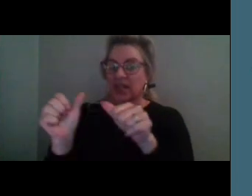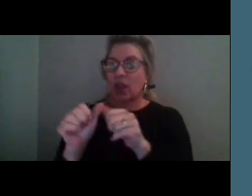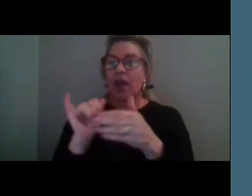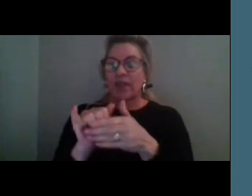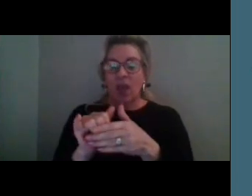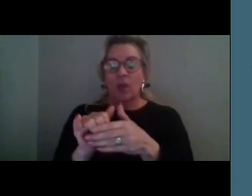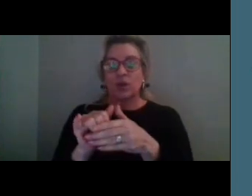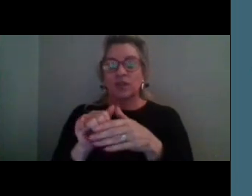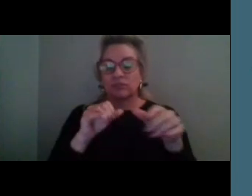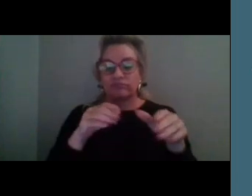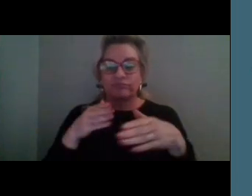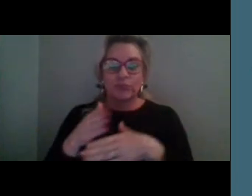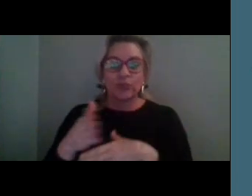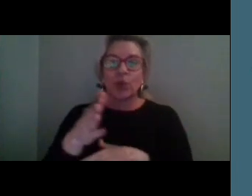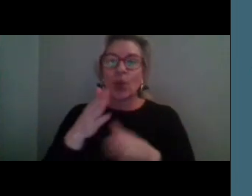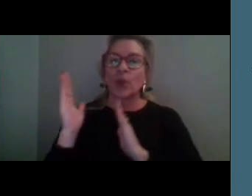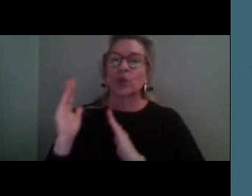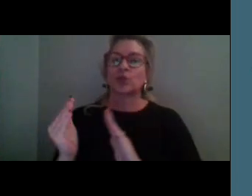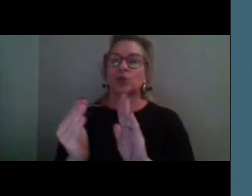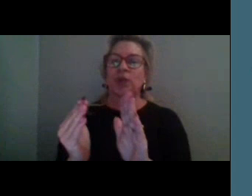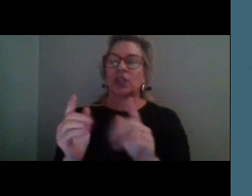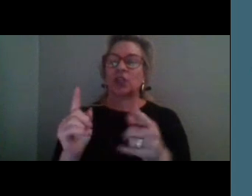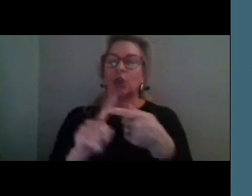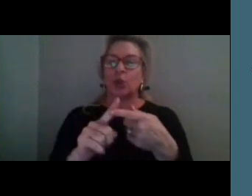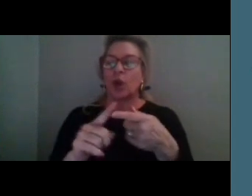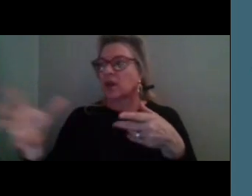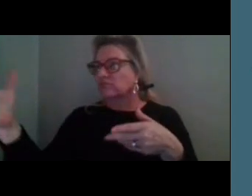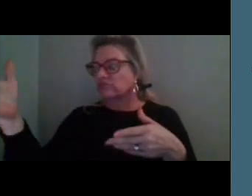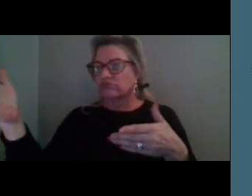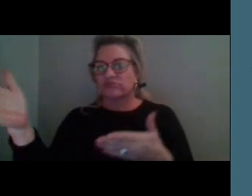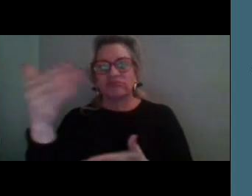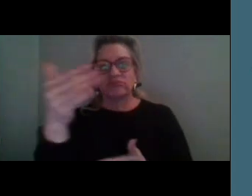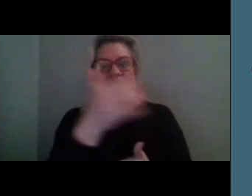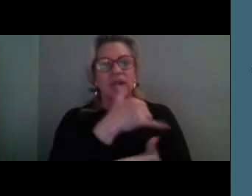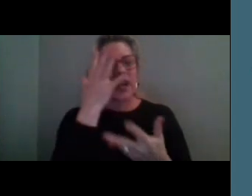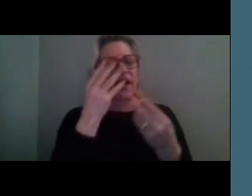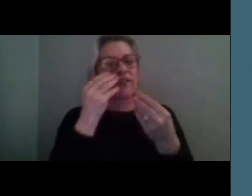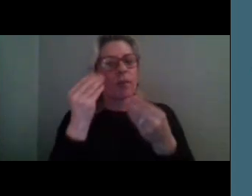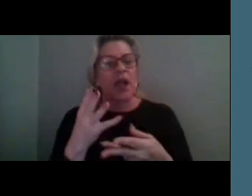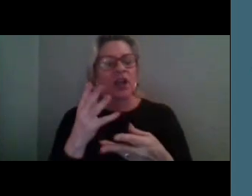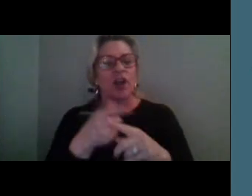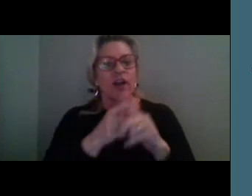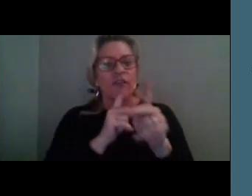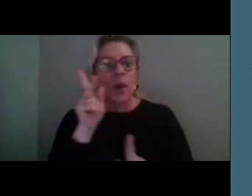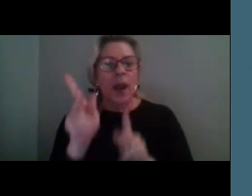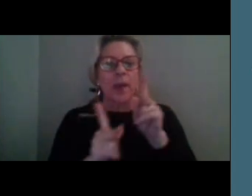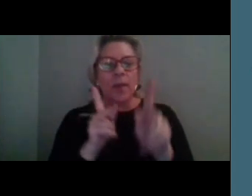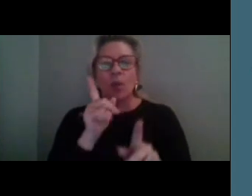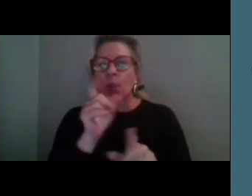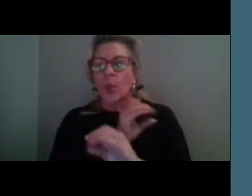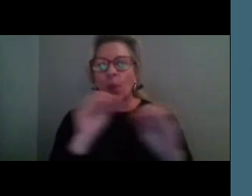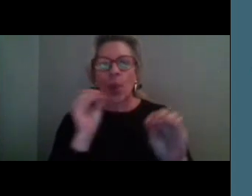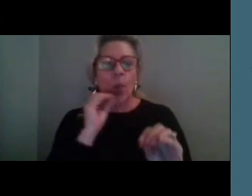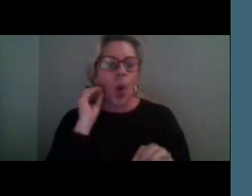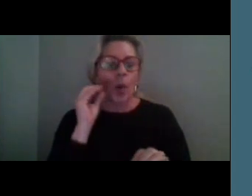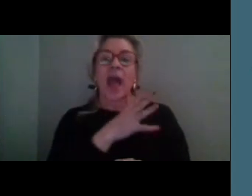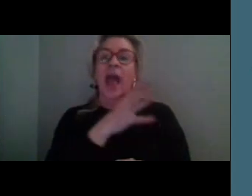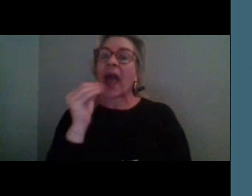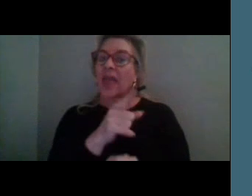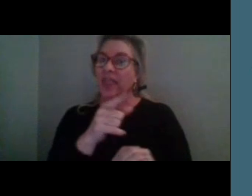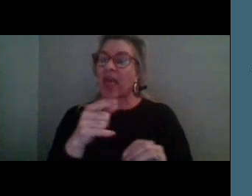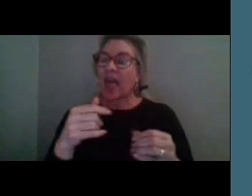streets and public parks to solicit input from the unhoused population, and held workshops in locations that provide